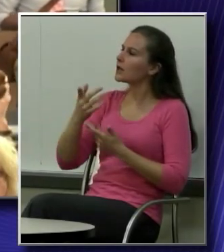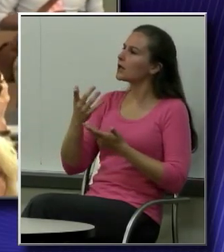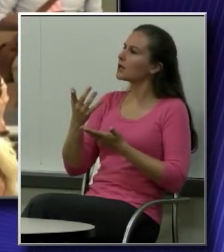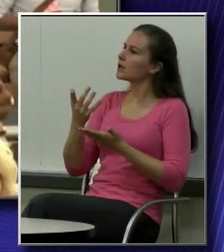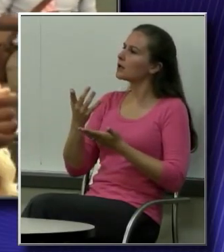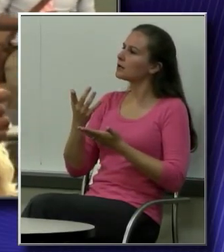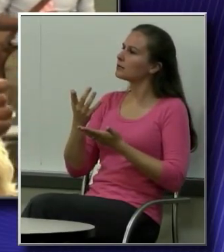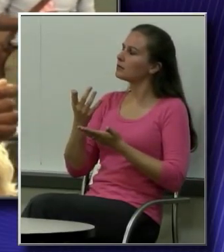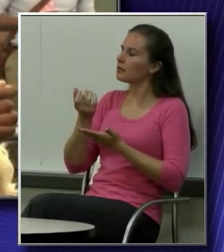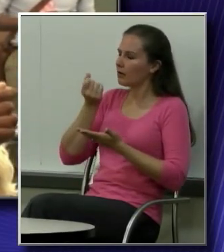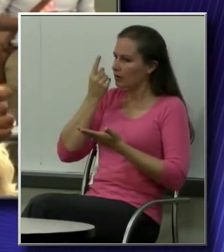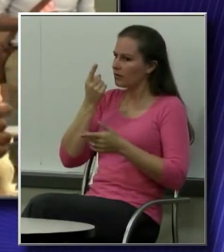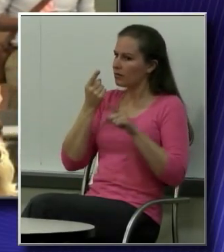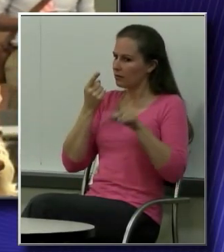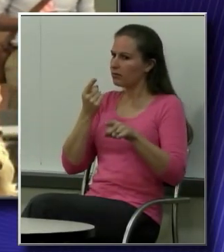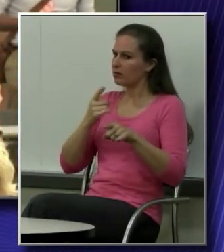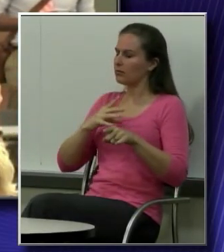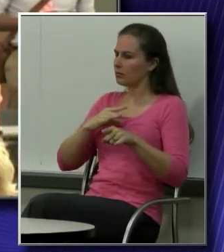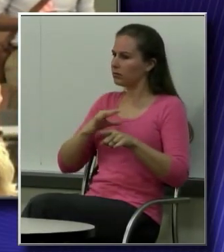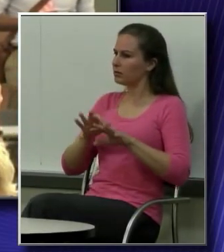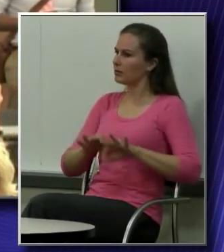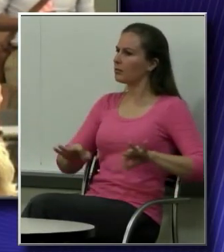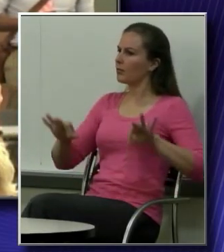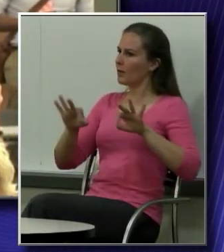a significant point in this